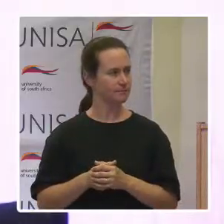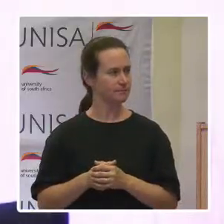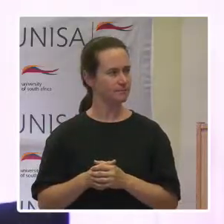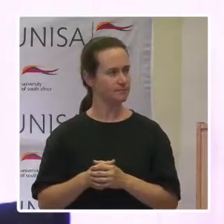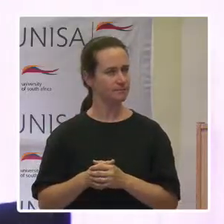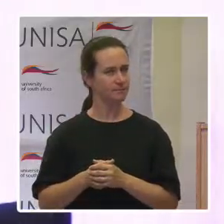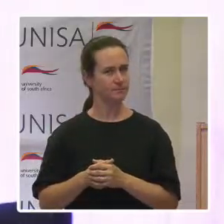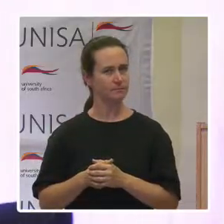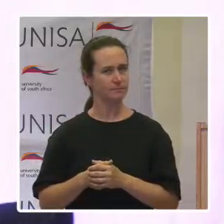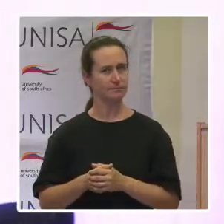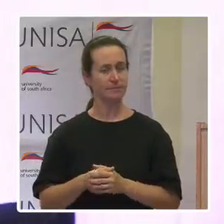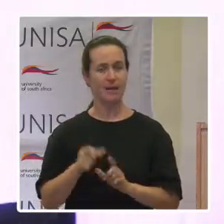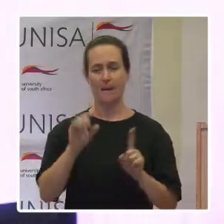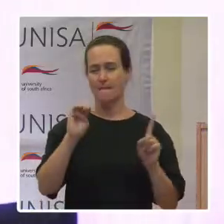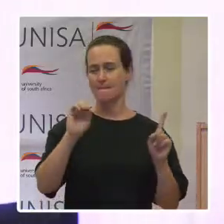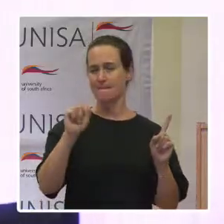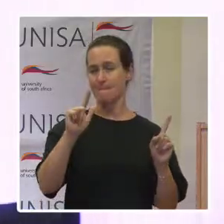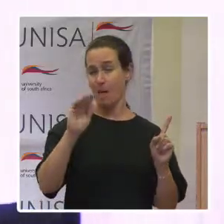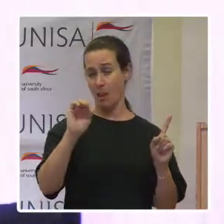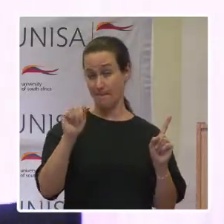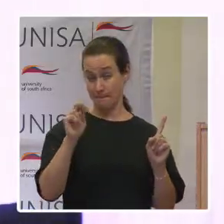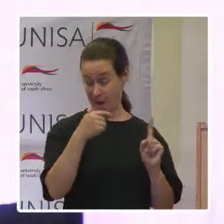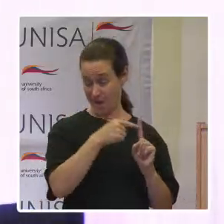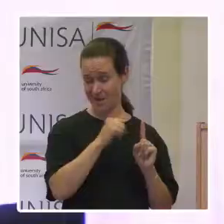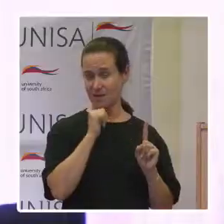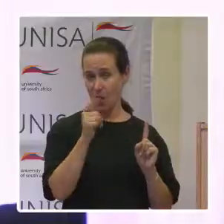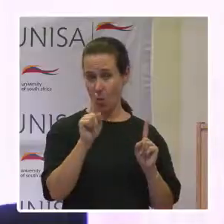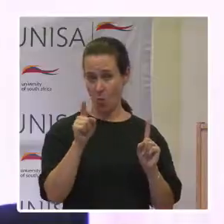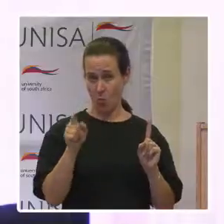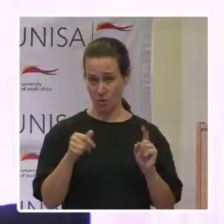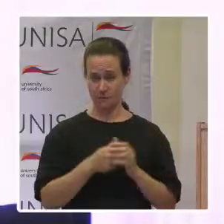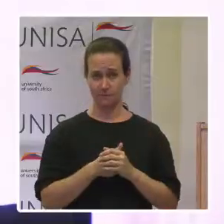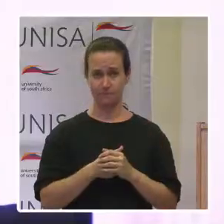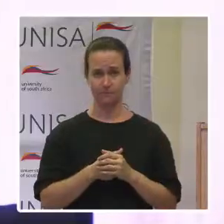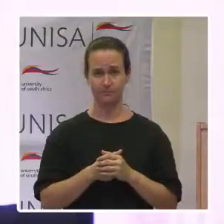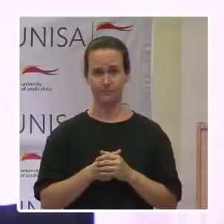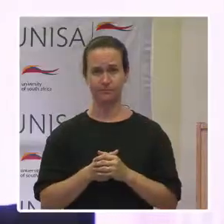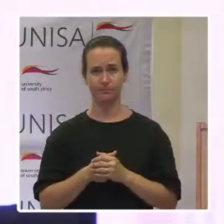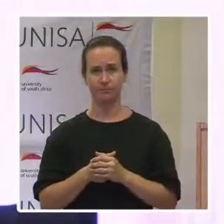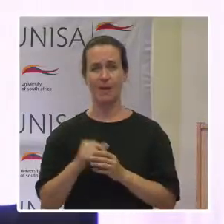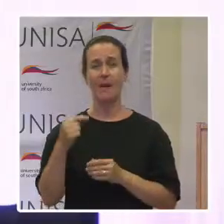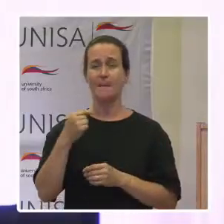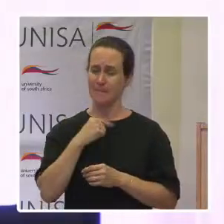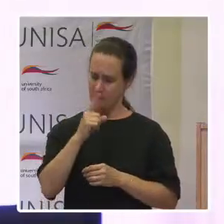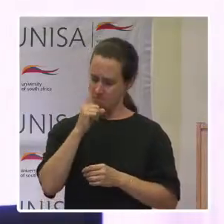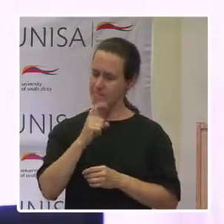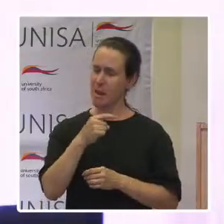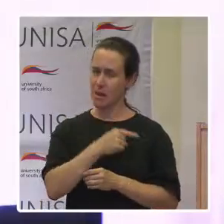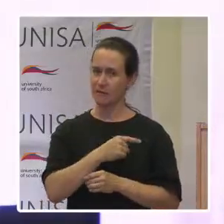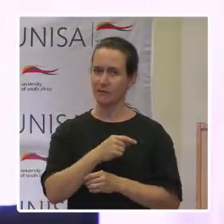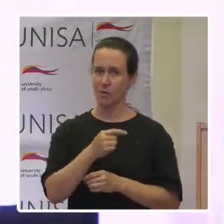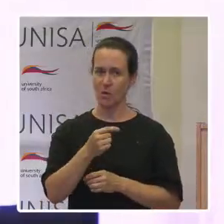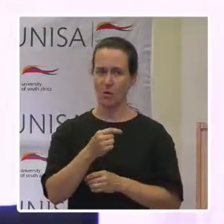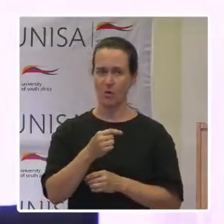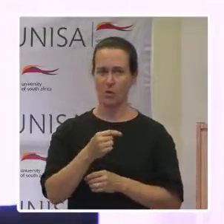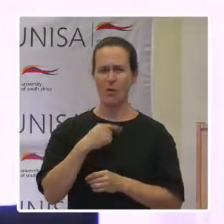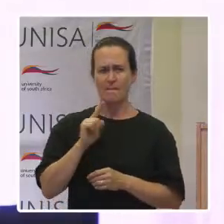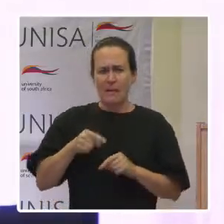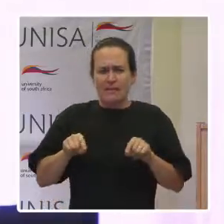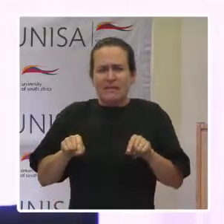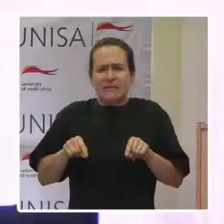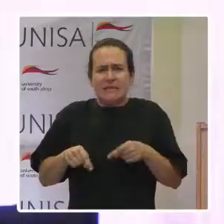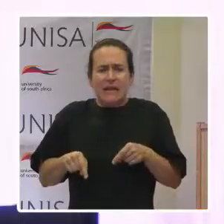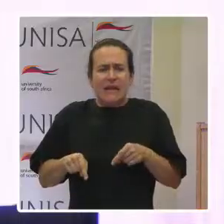you, Malman, you indicated one thing of which I also believe in that we should not be afraid